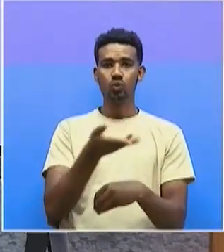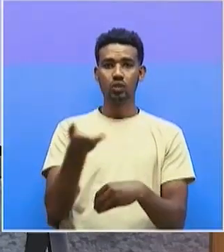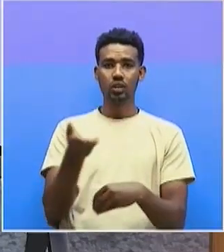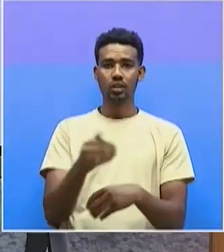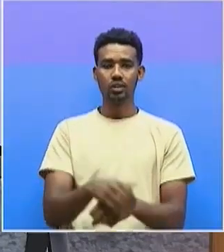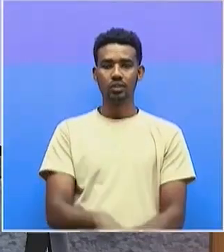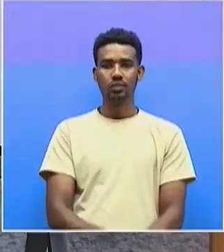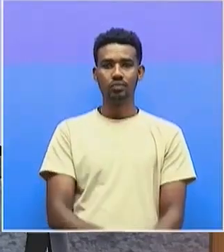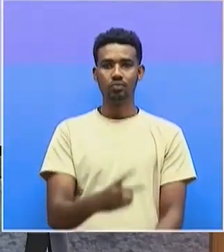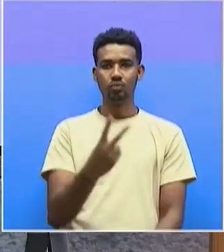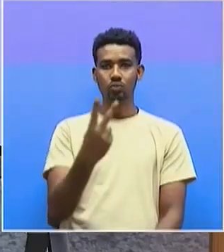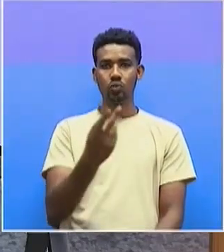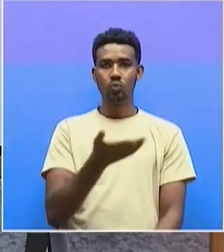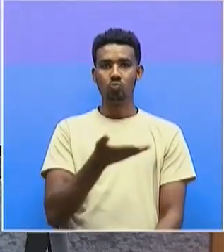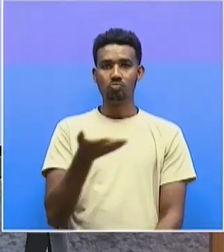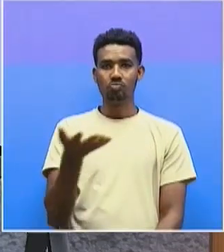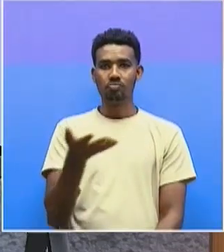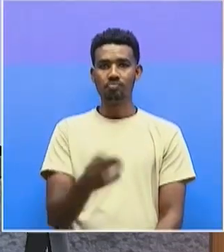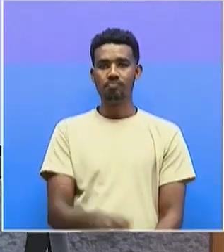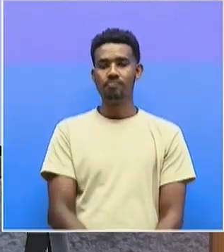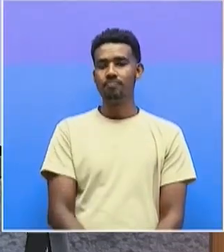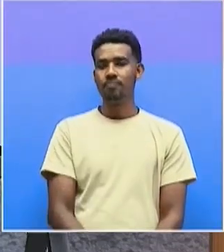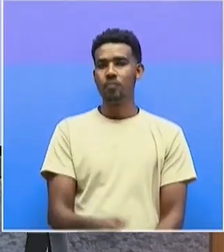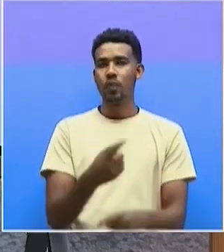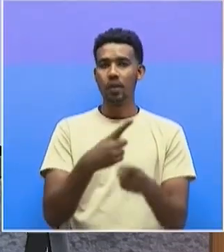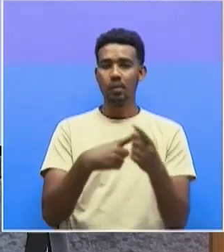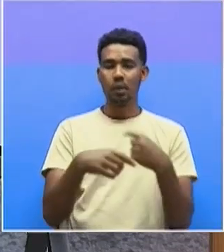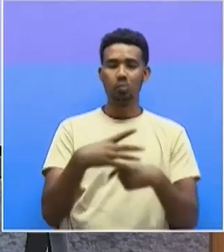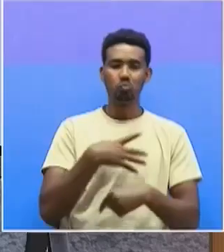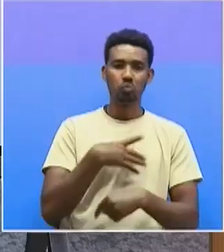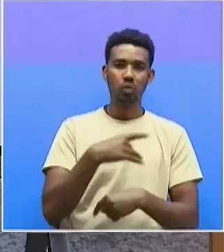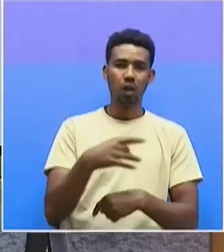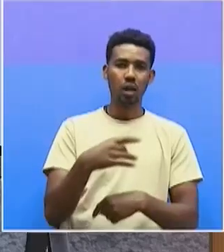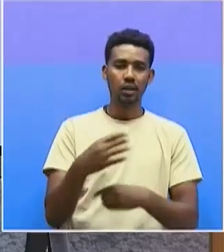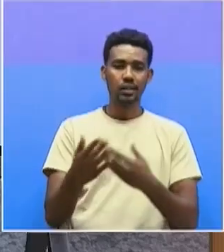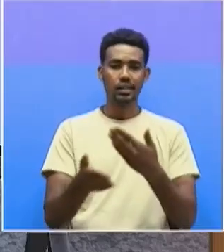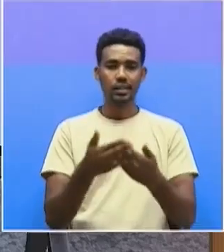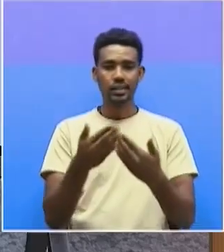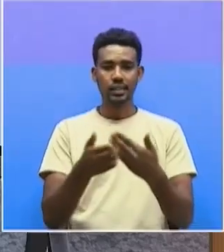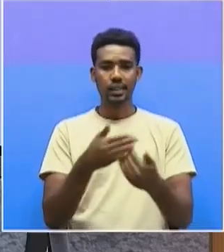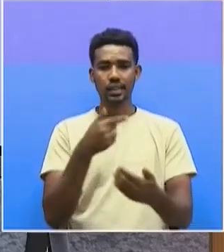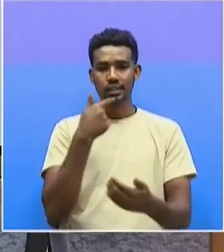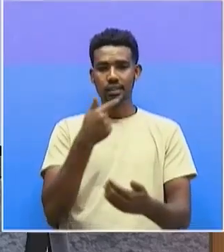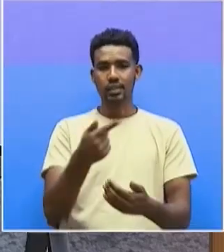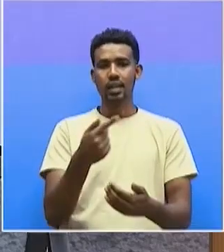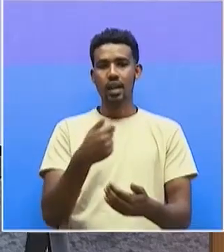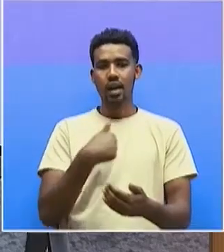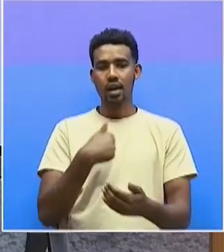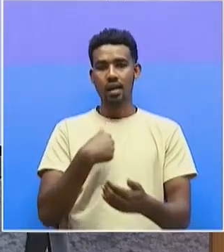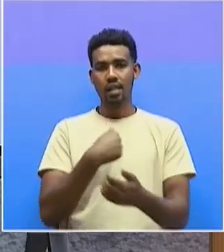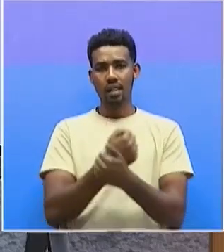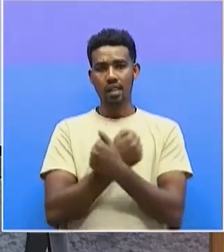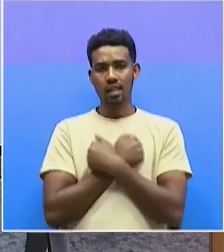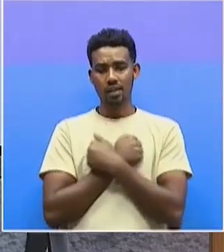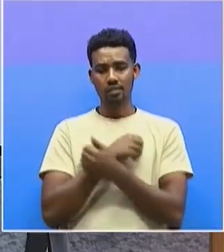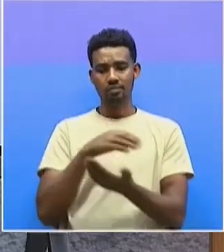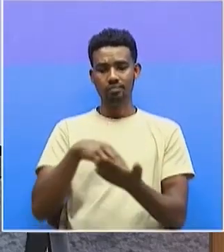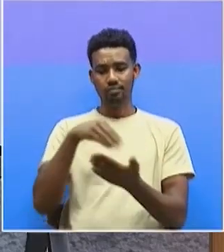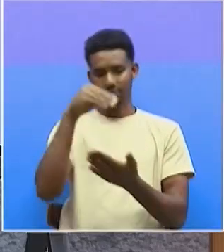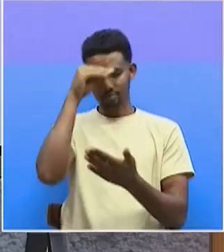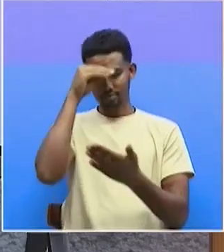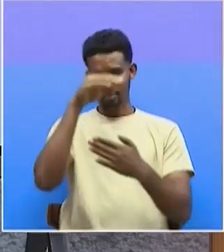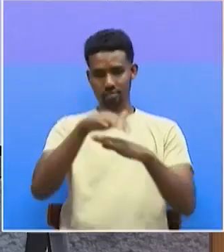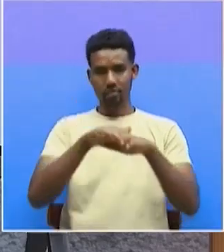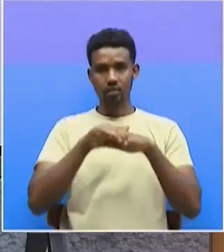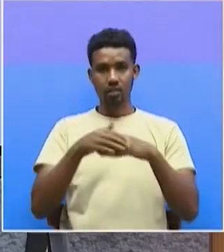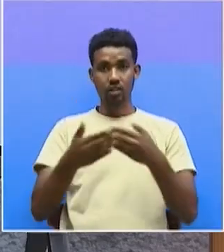said? Two things. When we come to like, it's easily say, I like learning English. I like learning English,